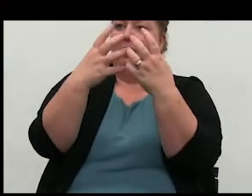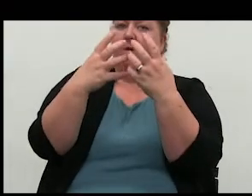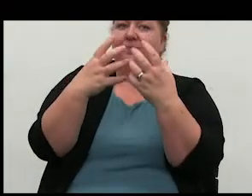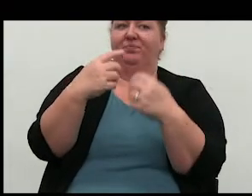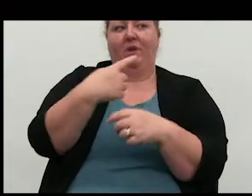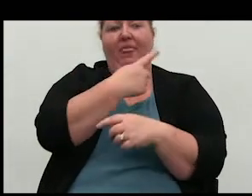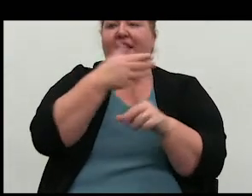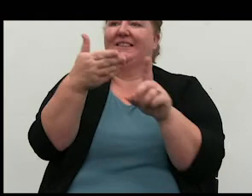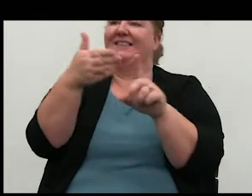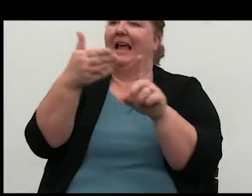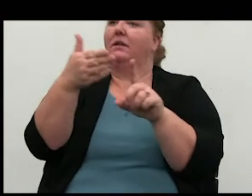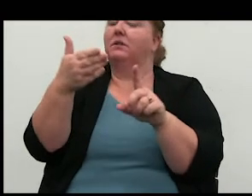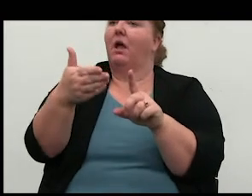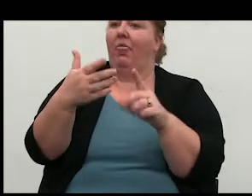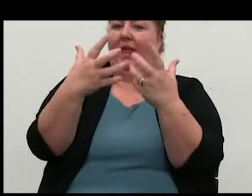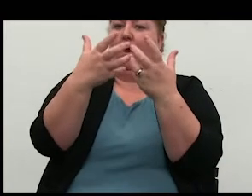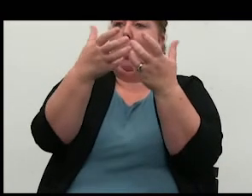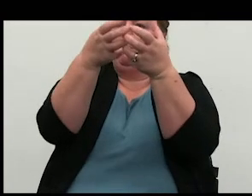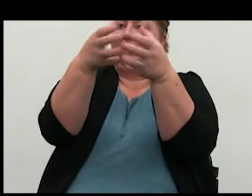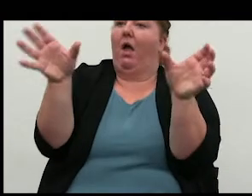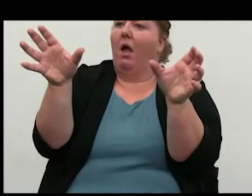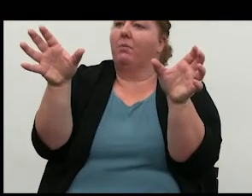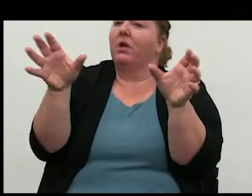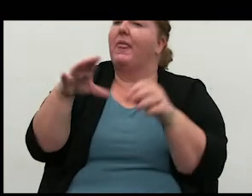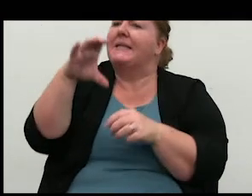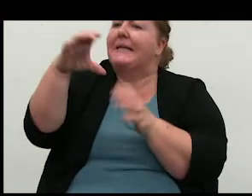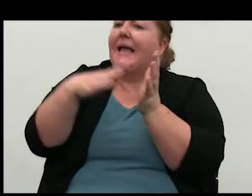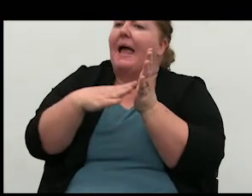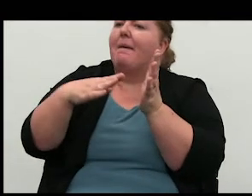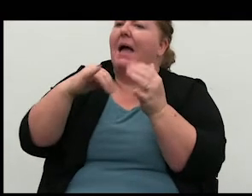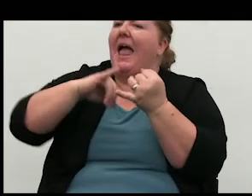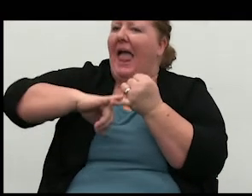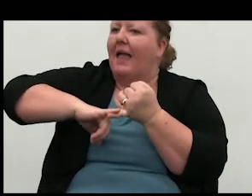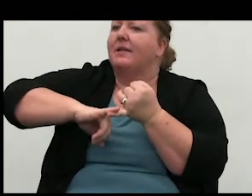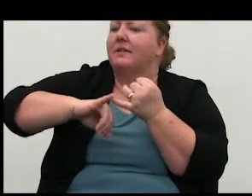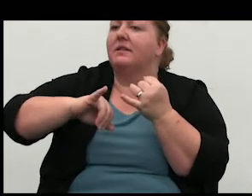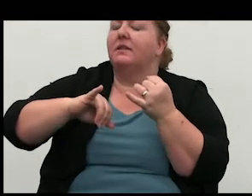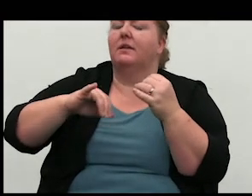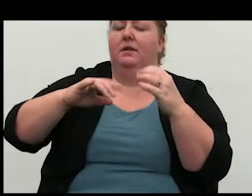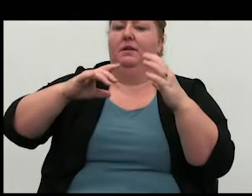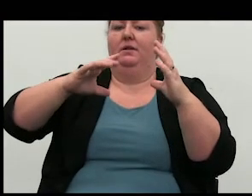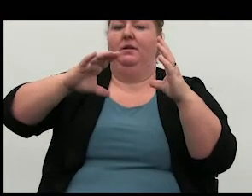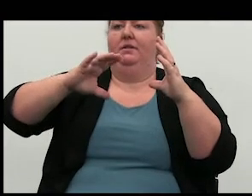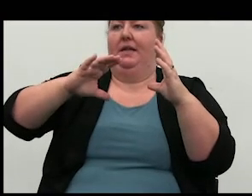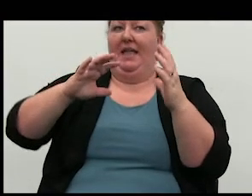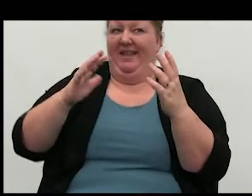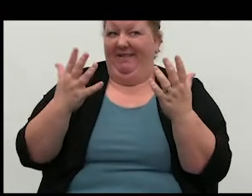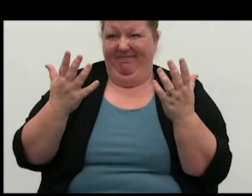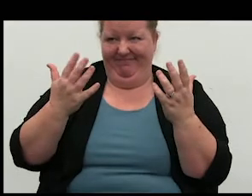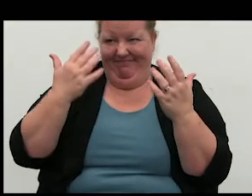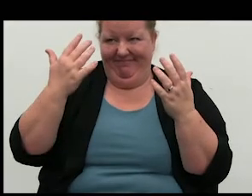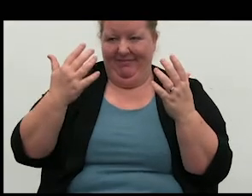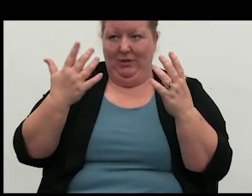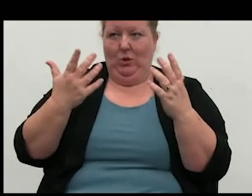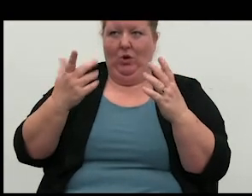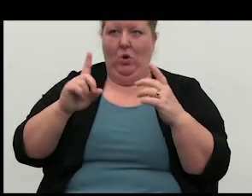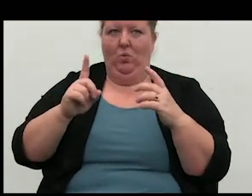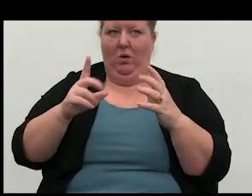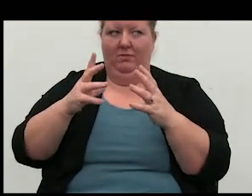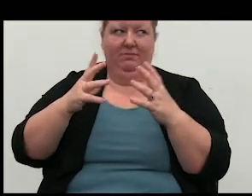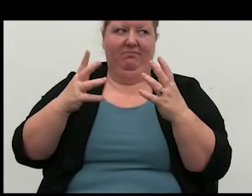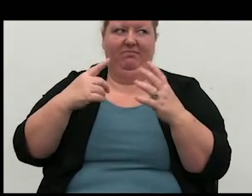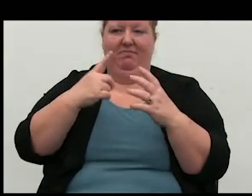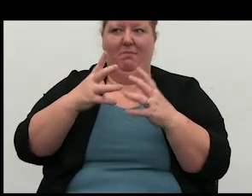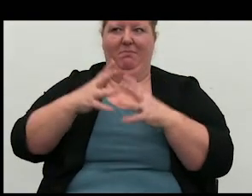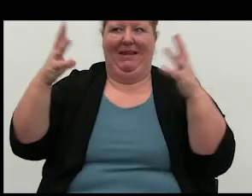one of the detectors, the CMS, the compact muon solenoid. No idea what a big muon solenoid would